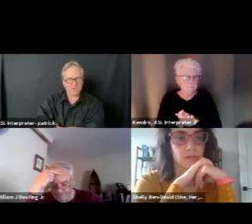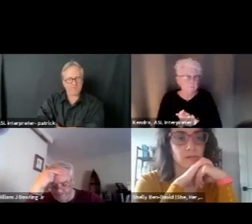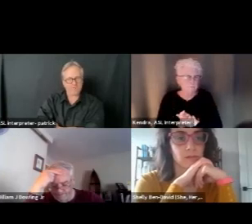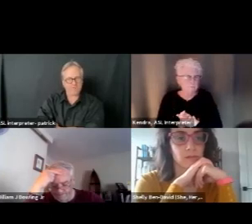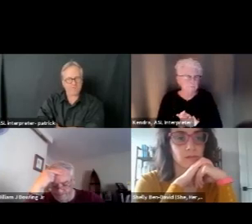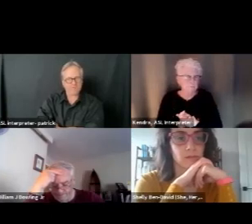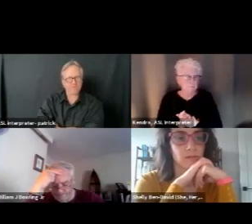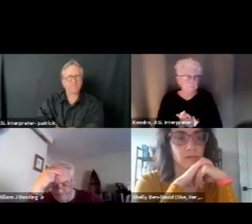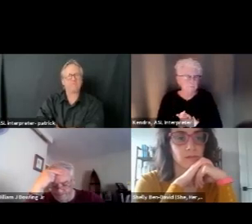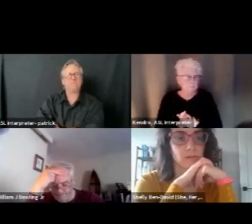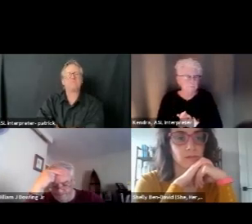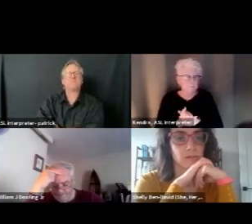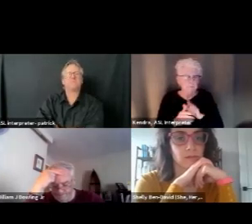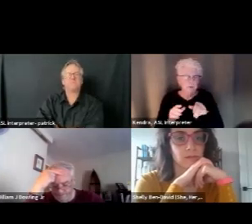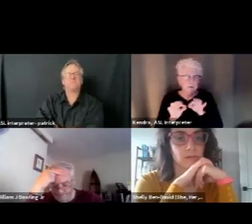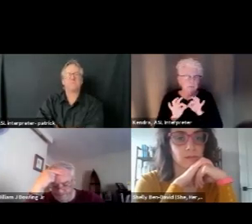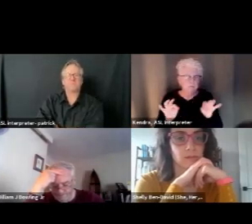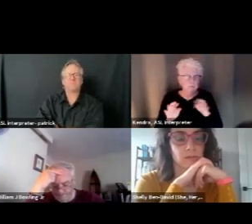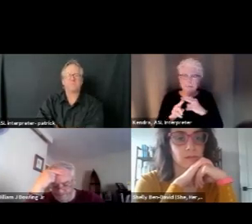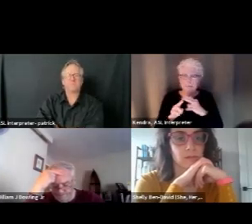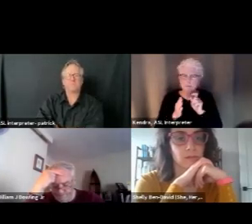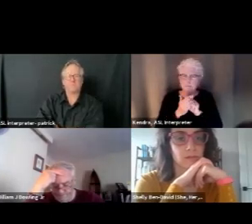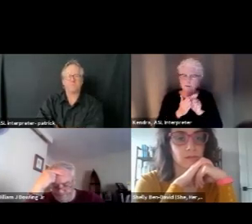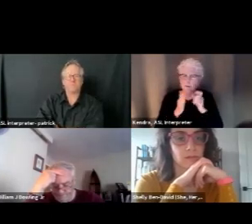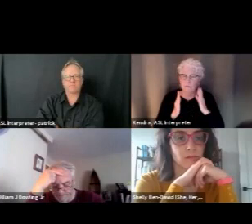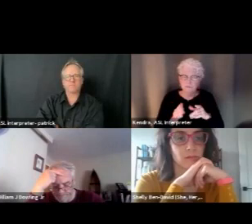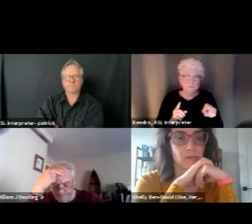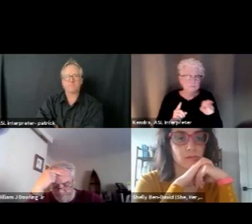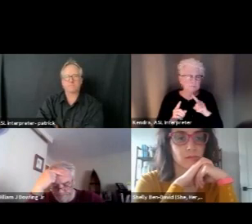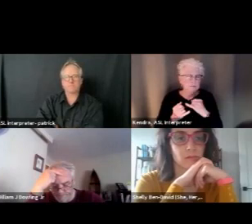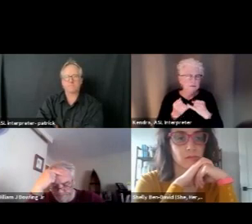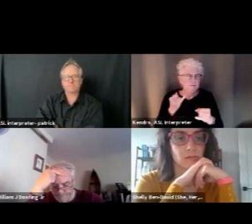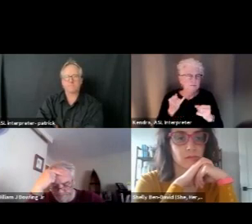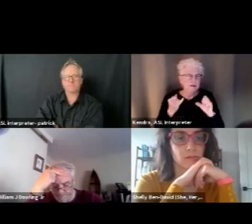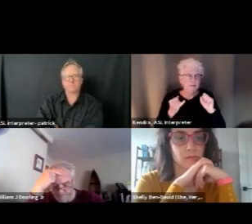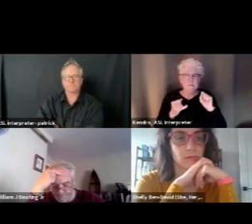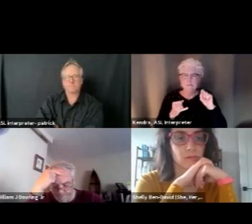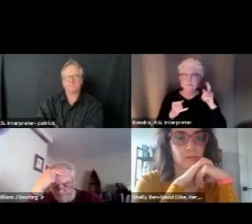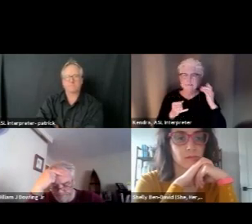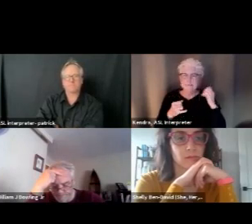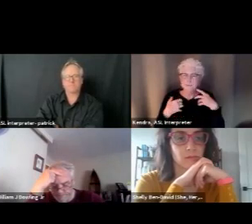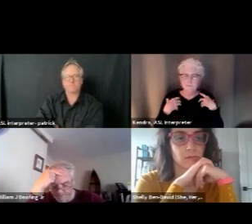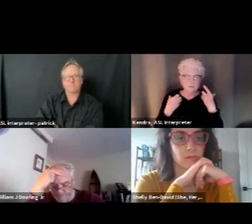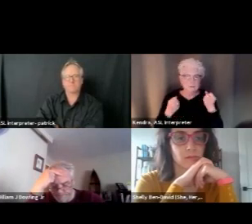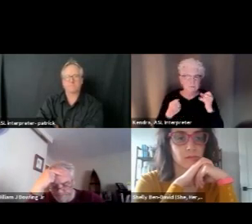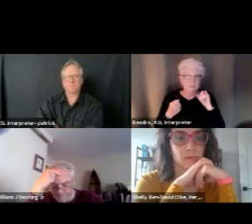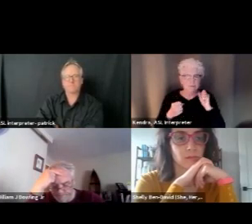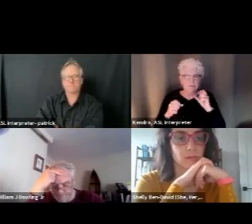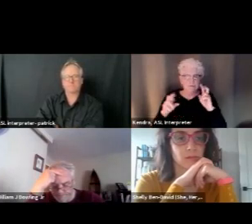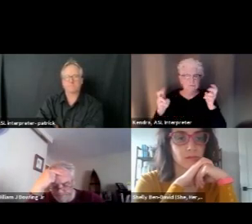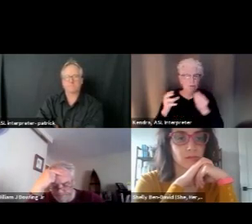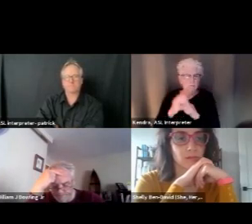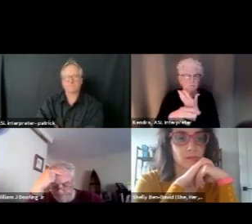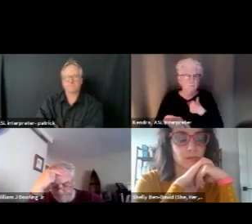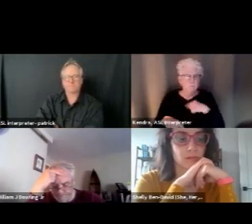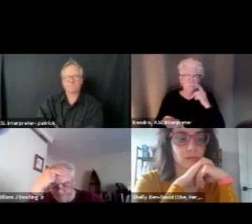of different stages of recovery, and then the final stage of recovery here is growth, characterized by